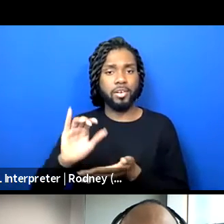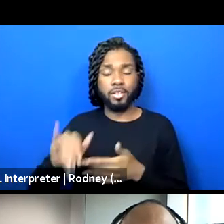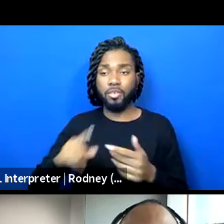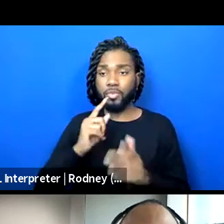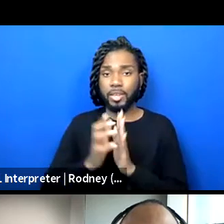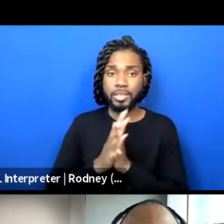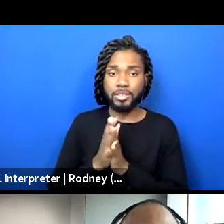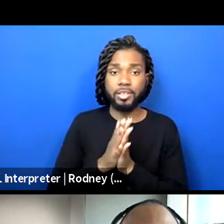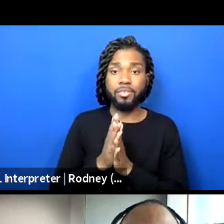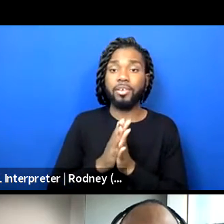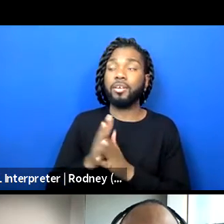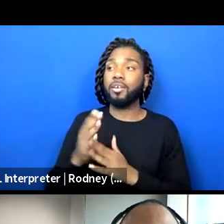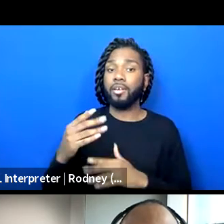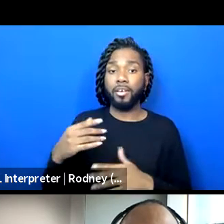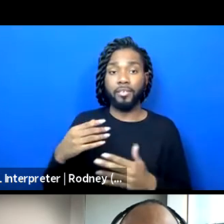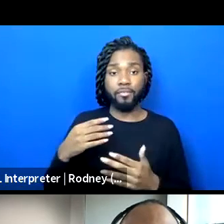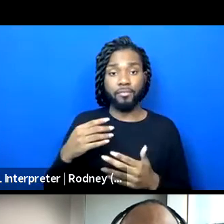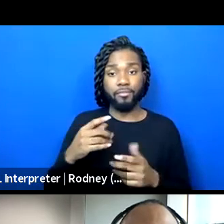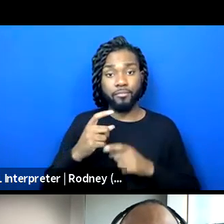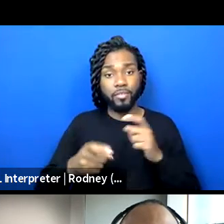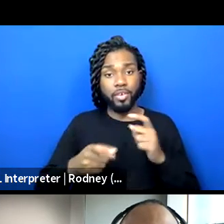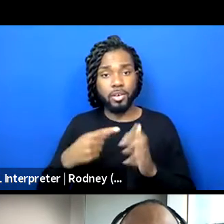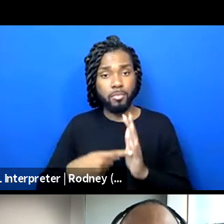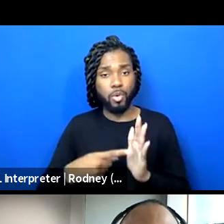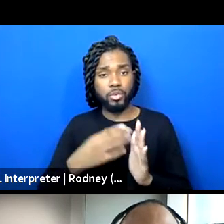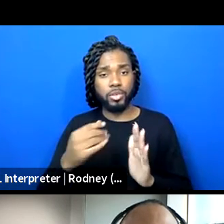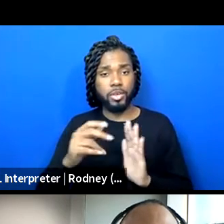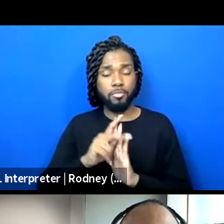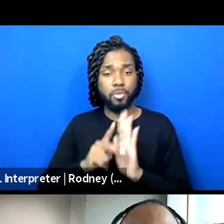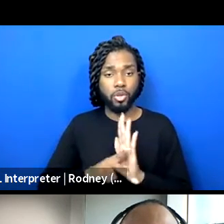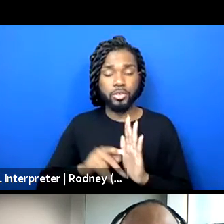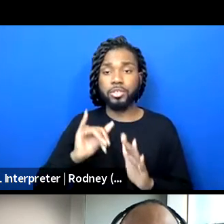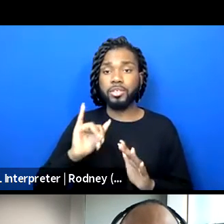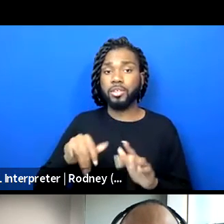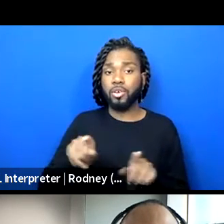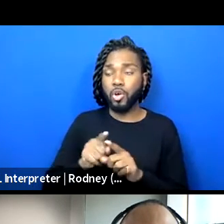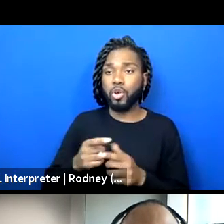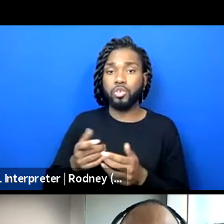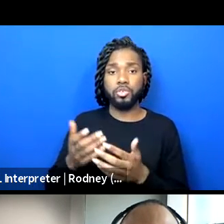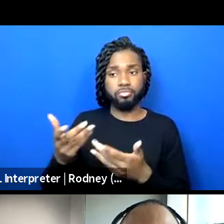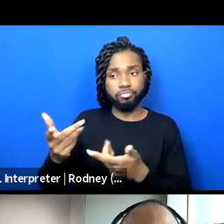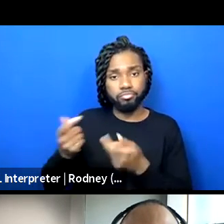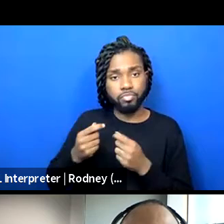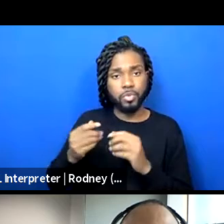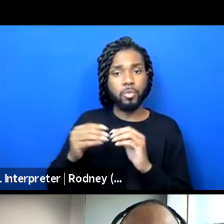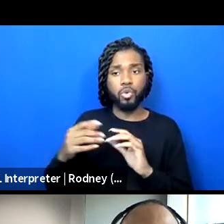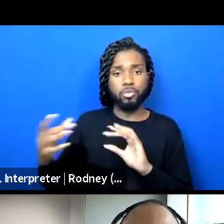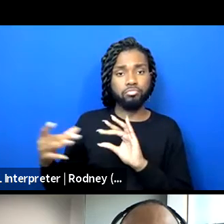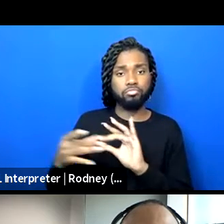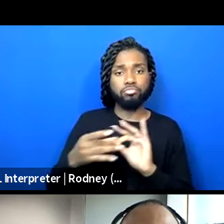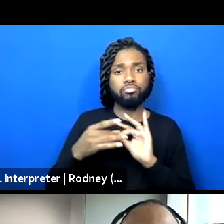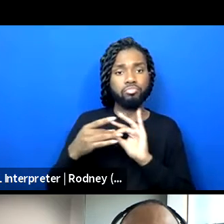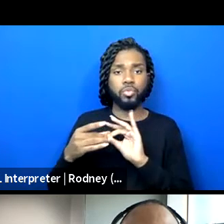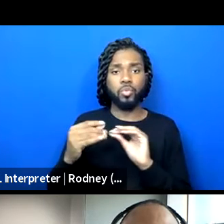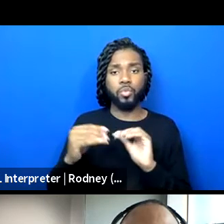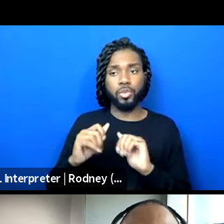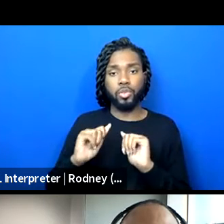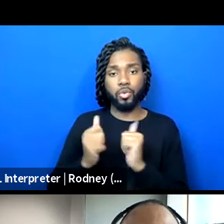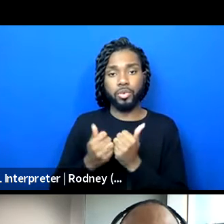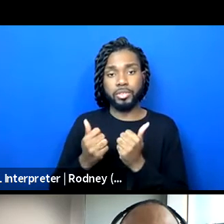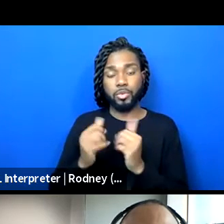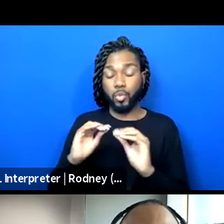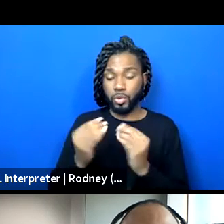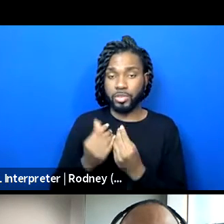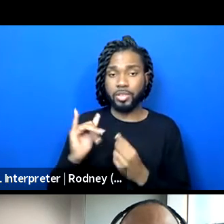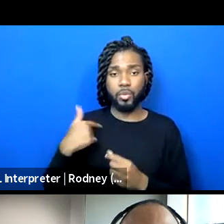that incentivizes funding models and policies that incentivizes community participation in these organizations that we're supposed to be serving,